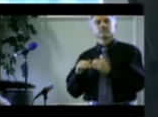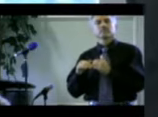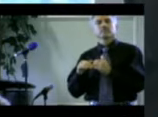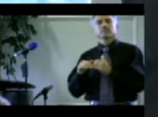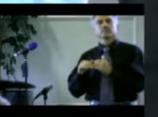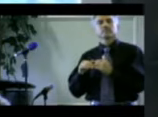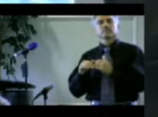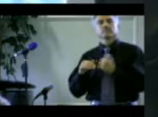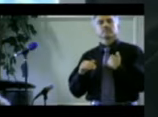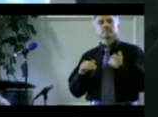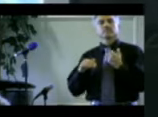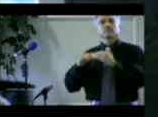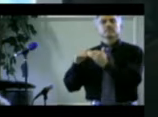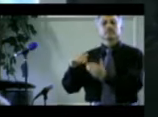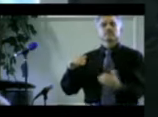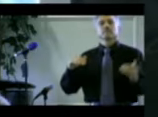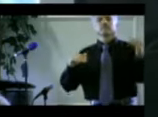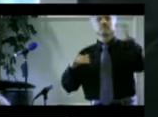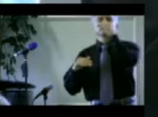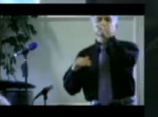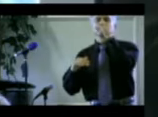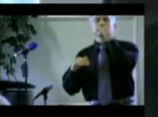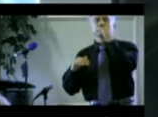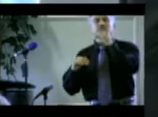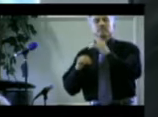subservient. That's when it happened.